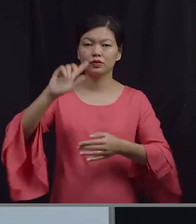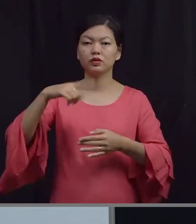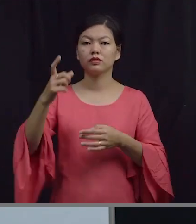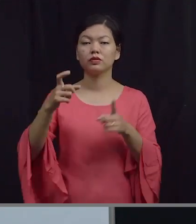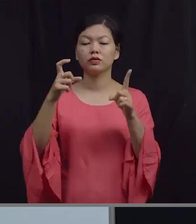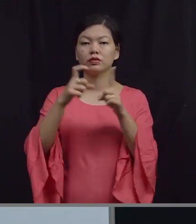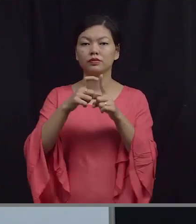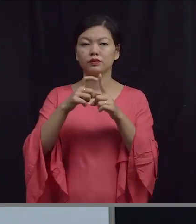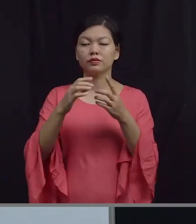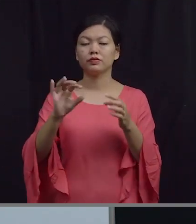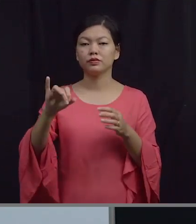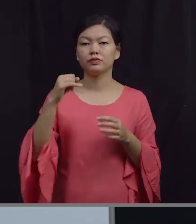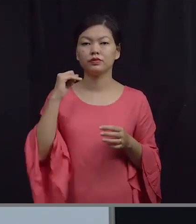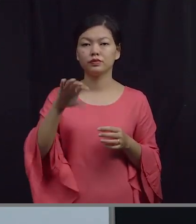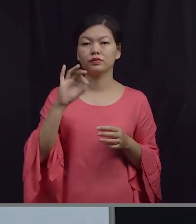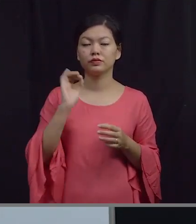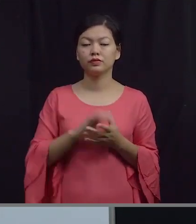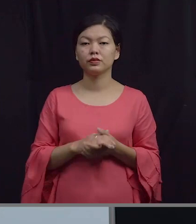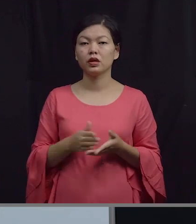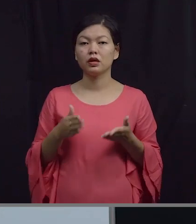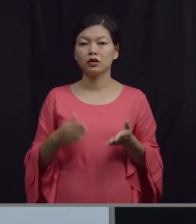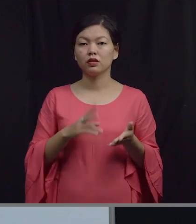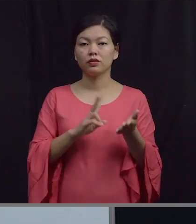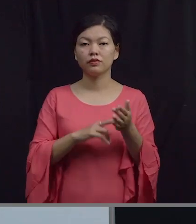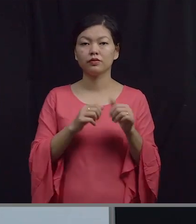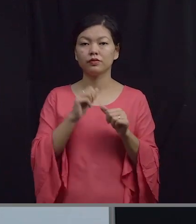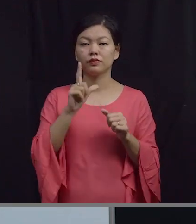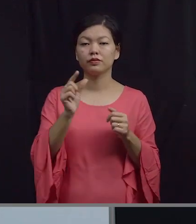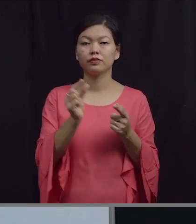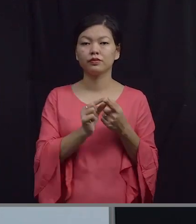Okay, so we have to find the value of v. Okay, image distance.